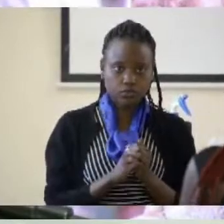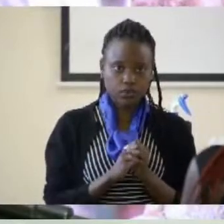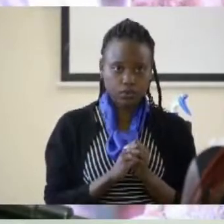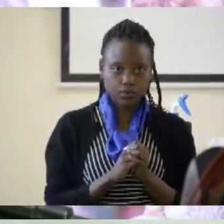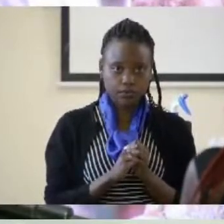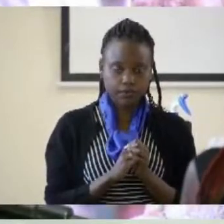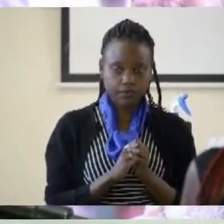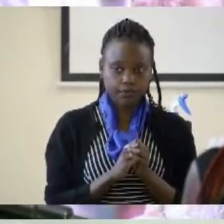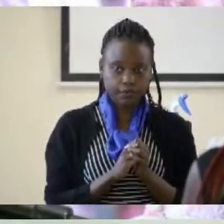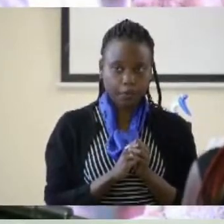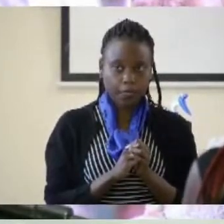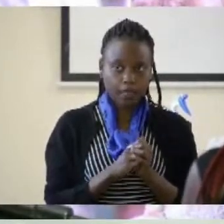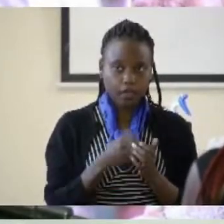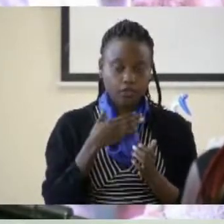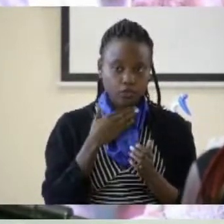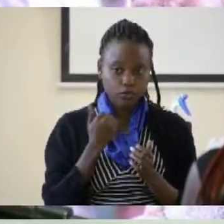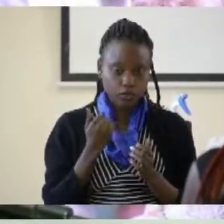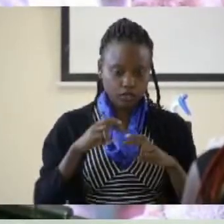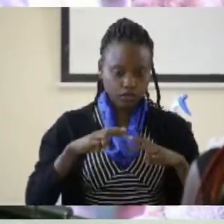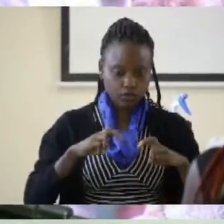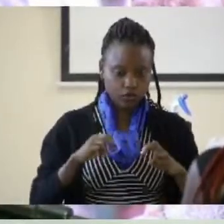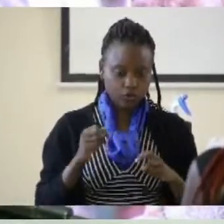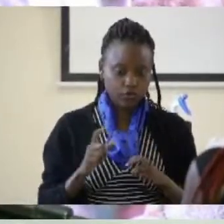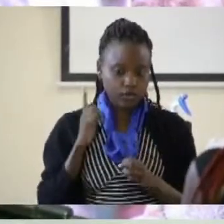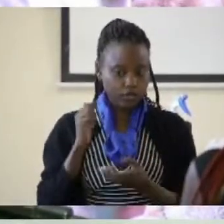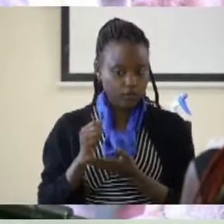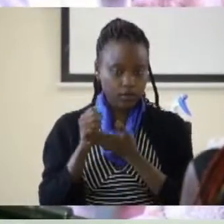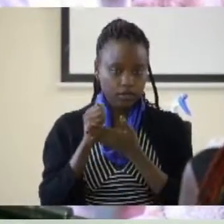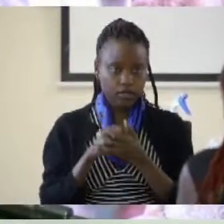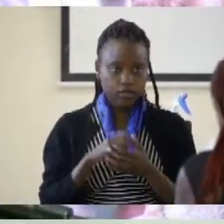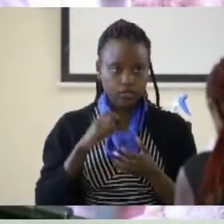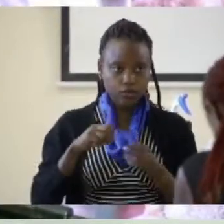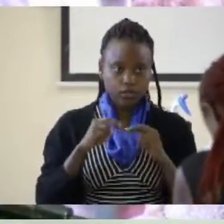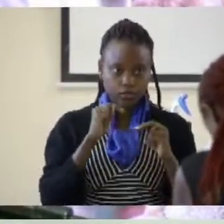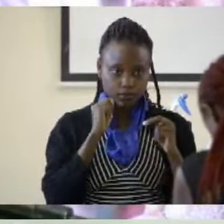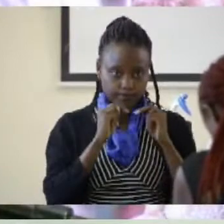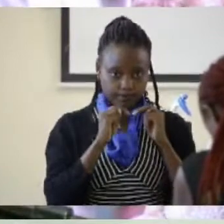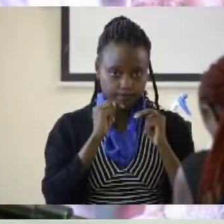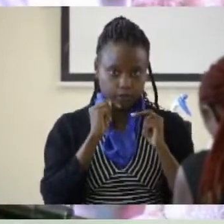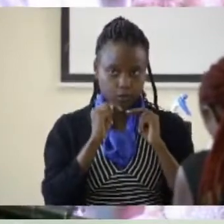as much as you would want to seek legal aid, but you have to negotiate,